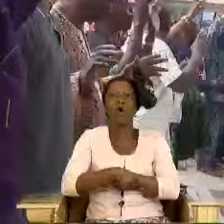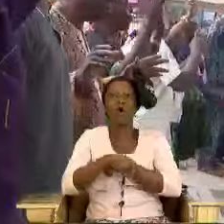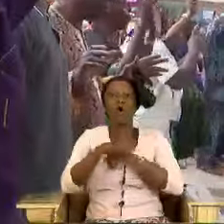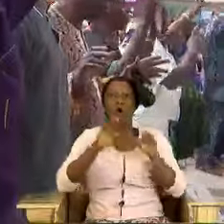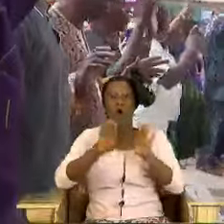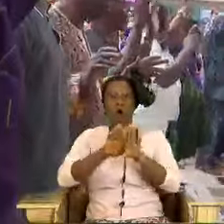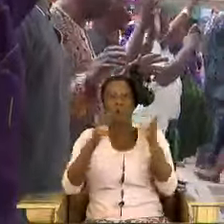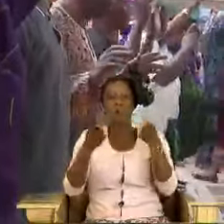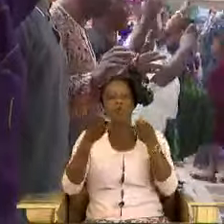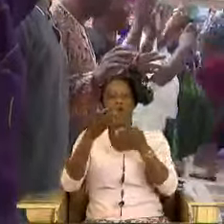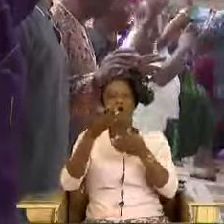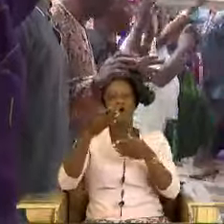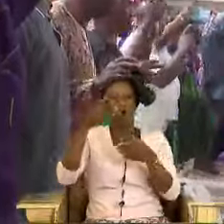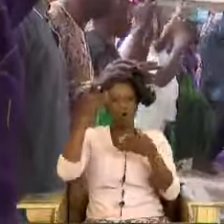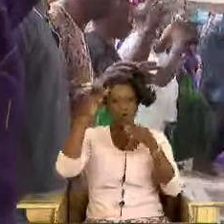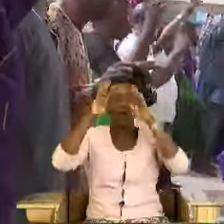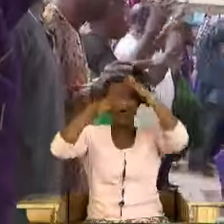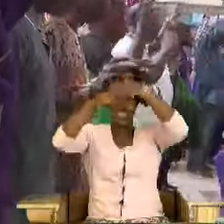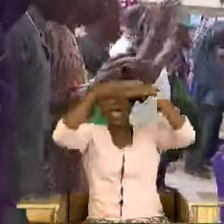morning